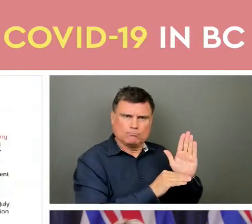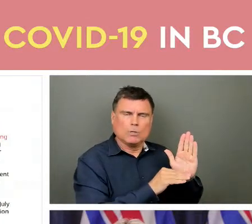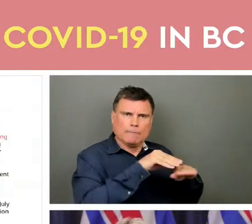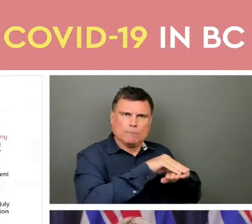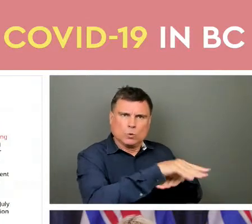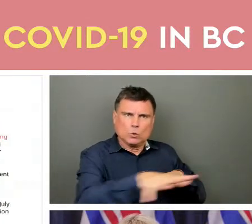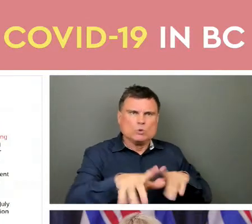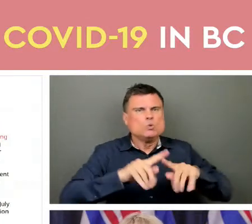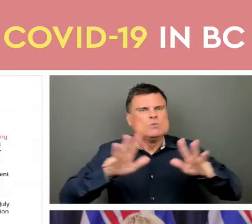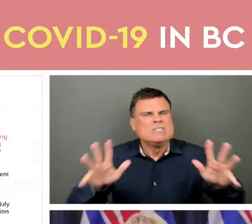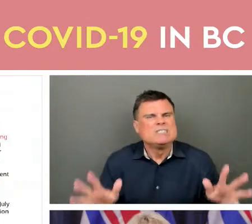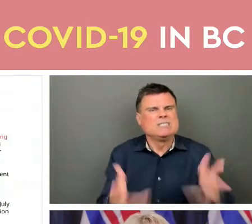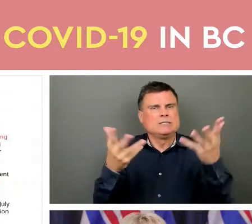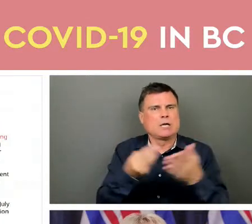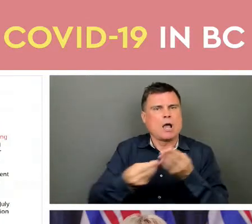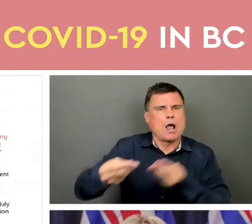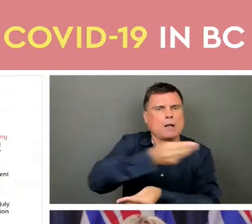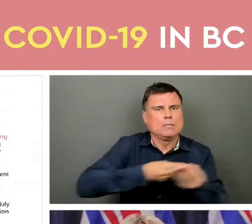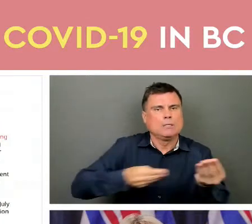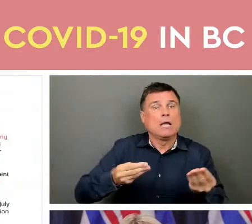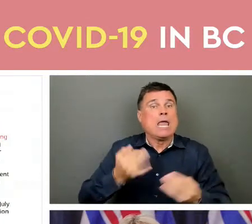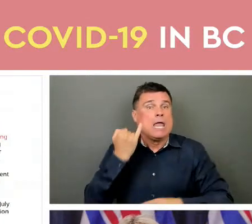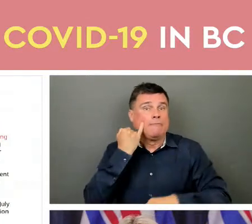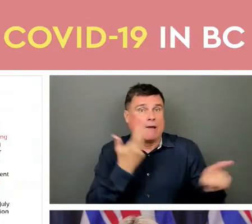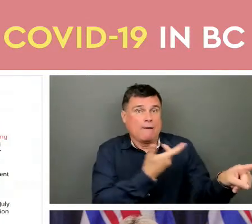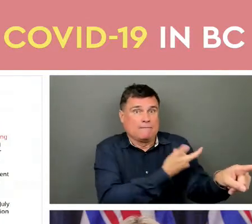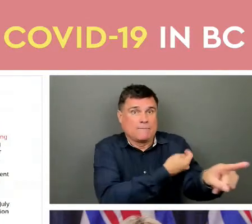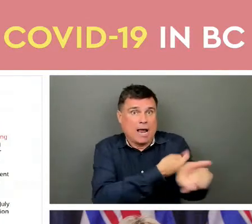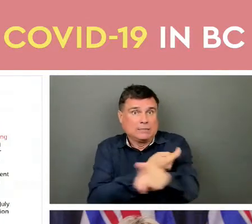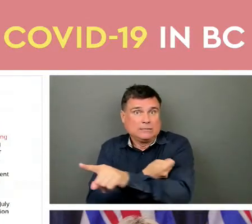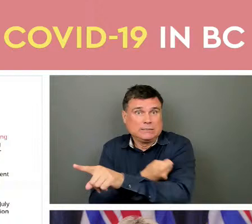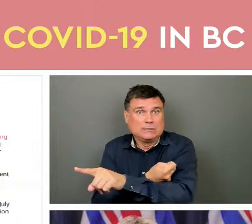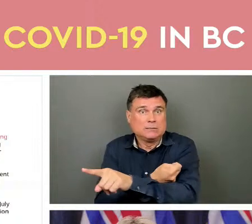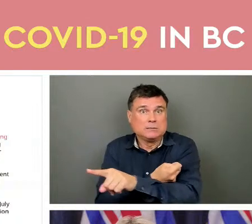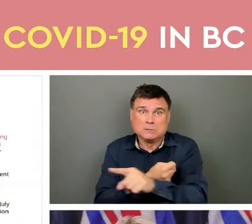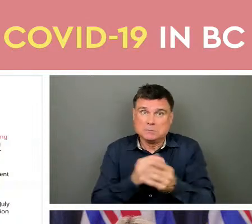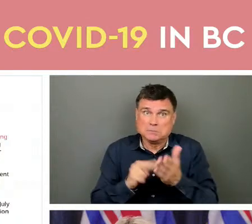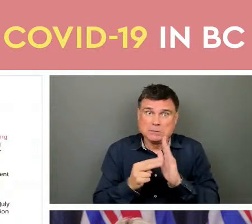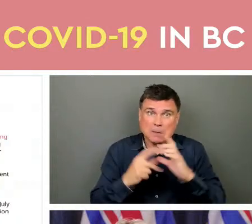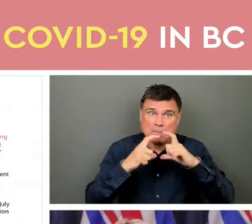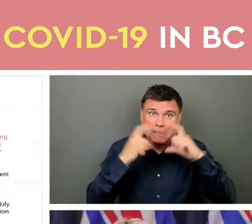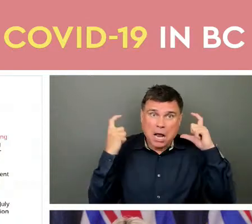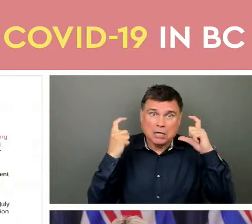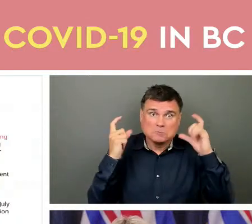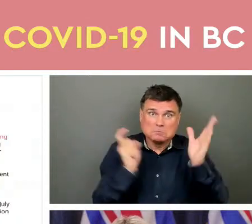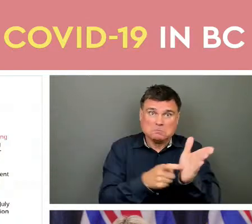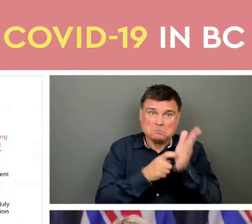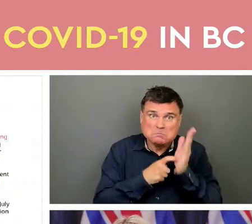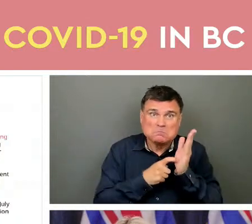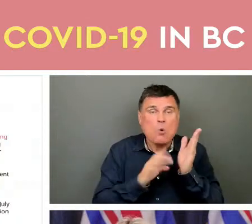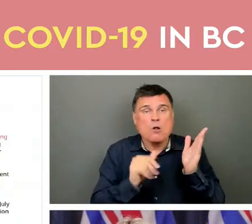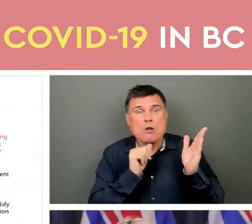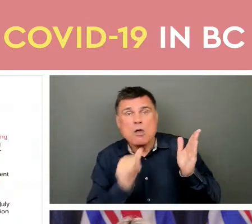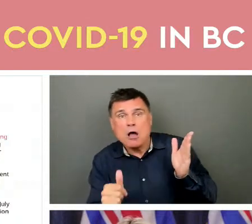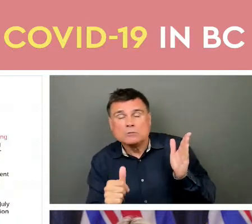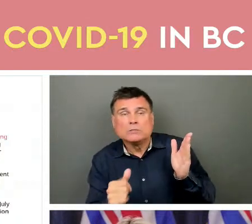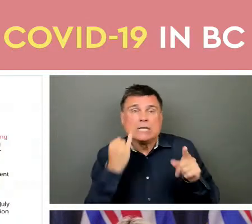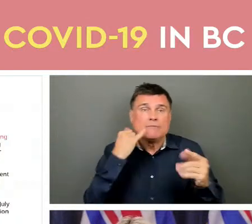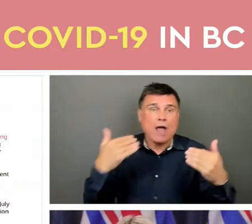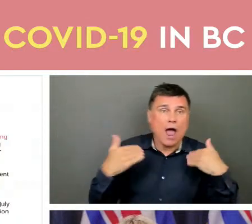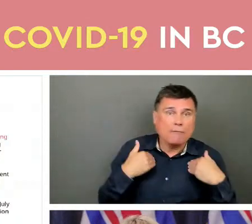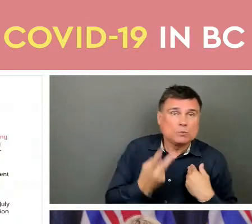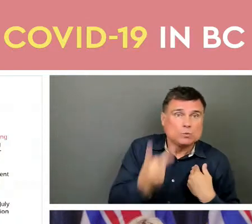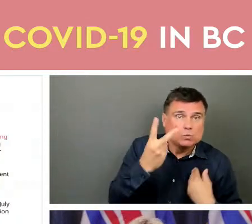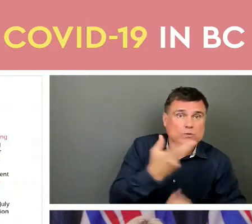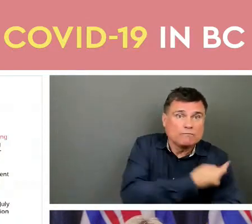vaccinated was that masks would no longer be that absolute necessary for people who had been immunized in certain